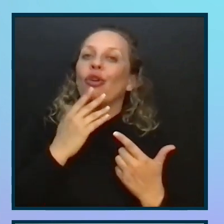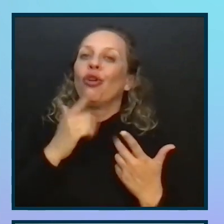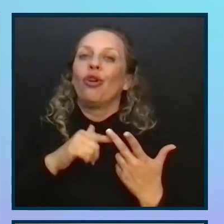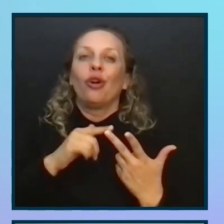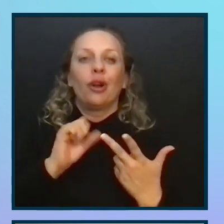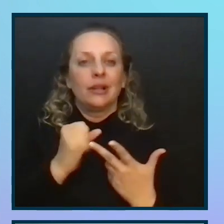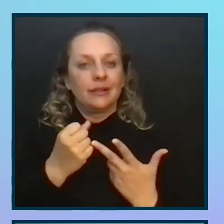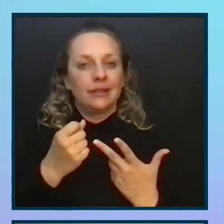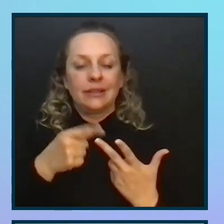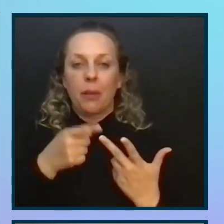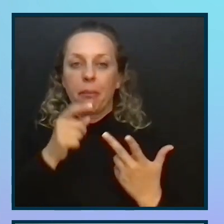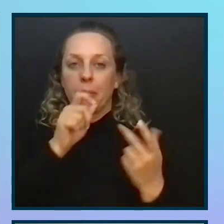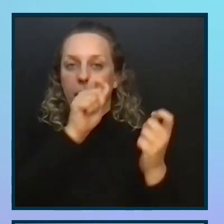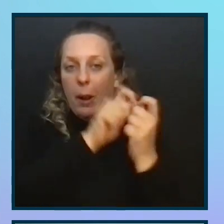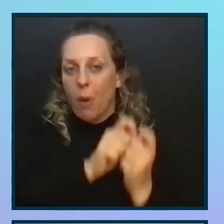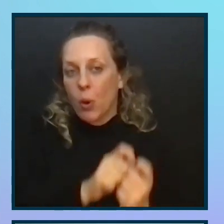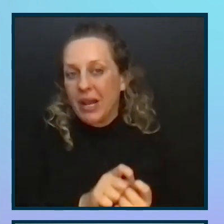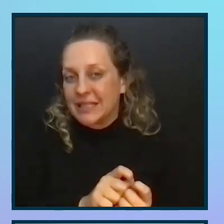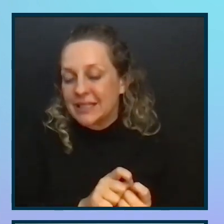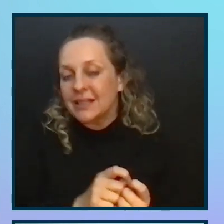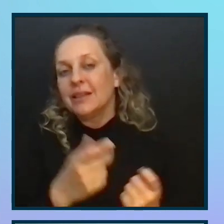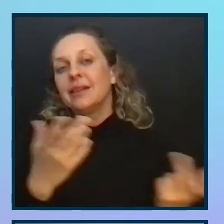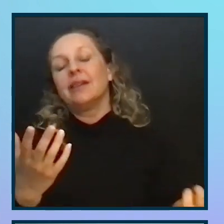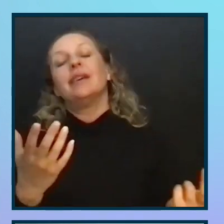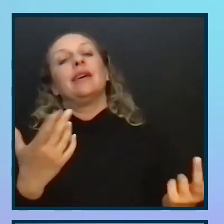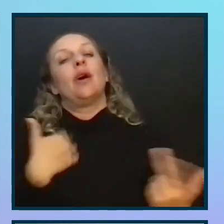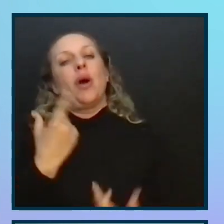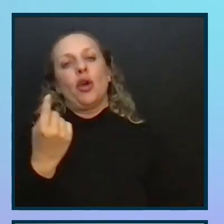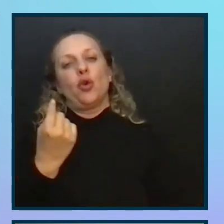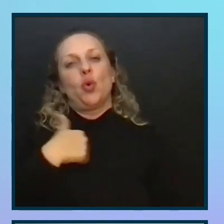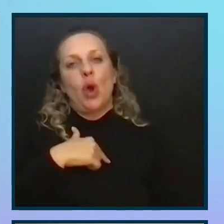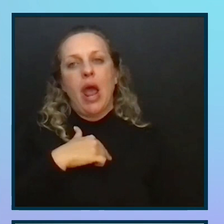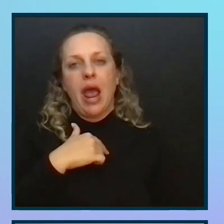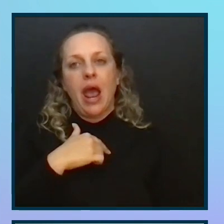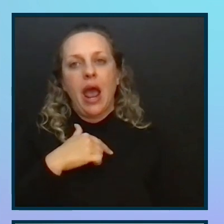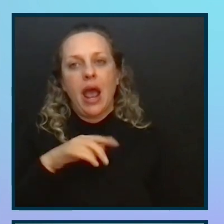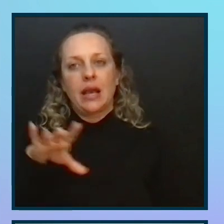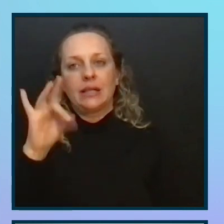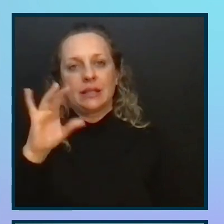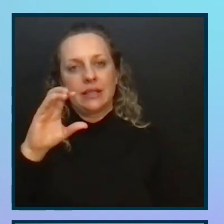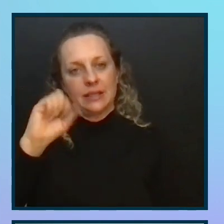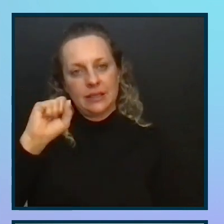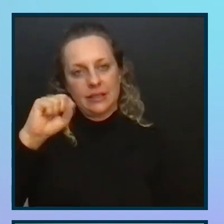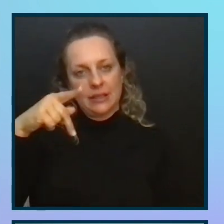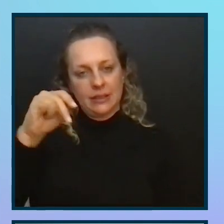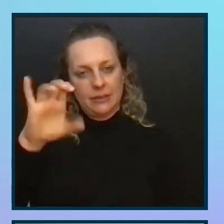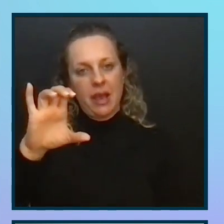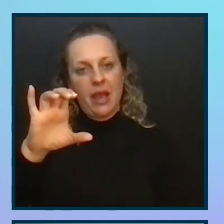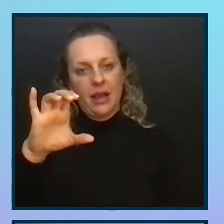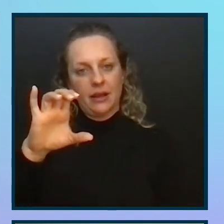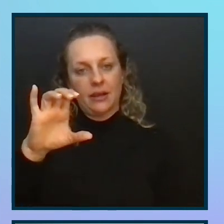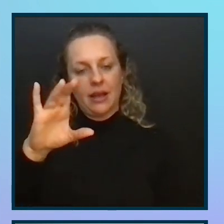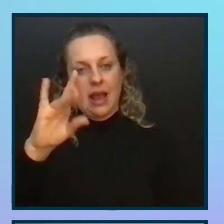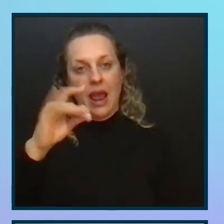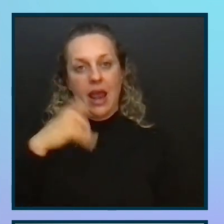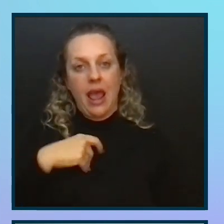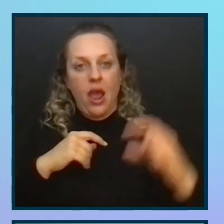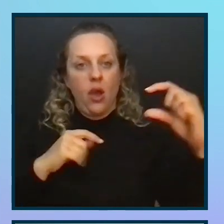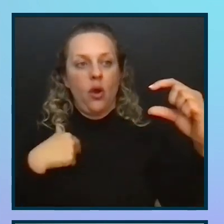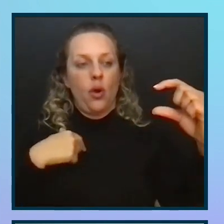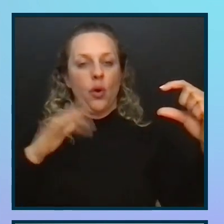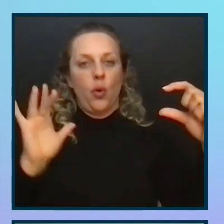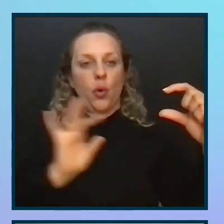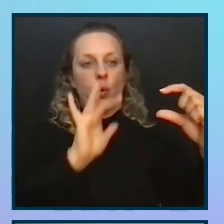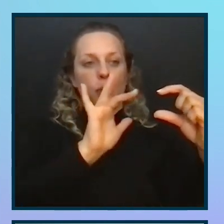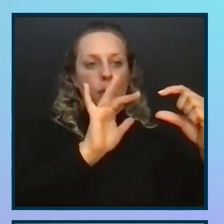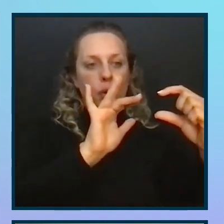even components. I just selected, what I did is I selected spec mode, and now I'm kind of hovering over each element. And as I'm doing it,